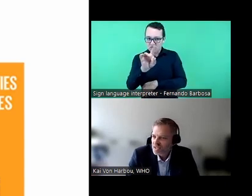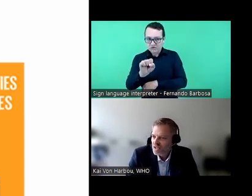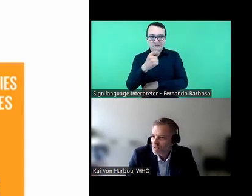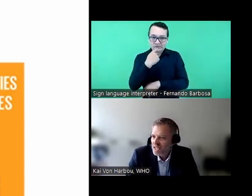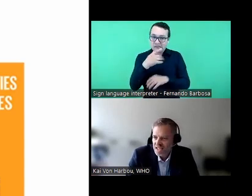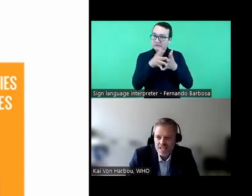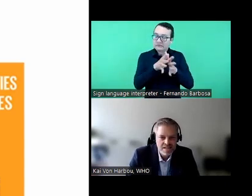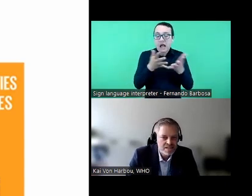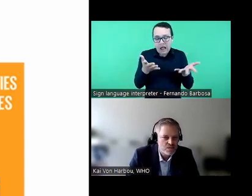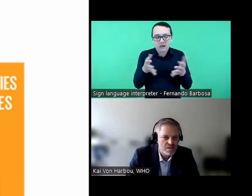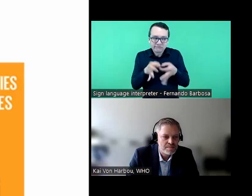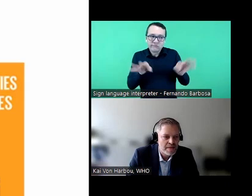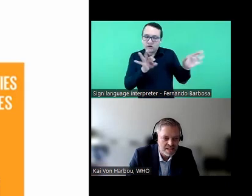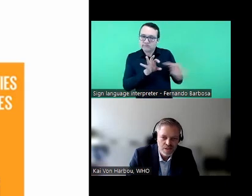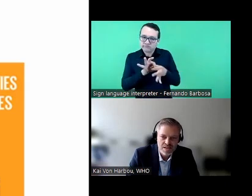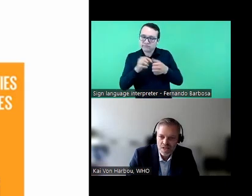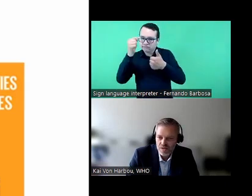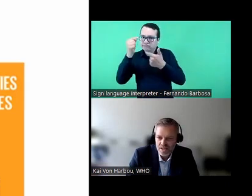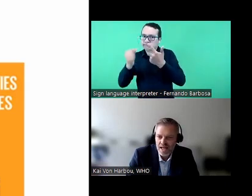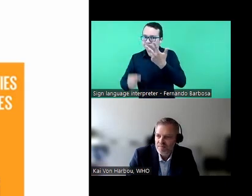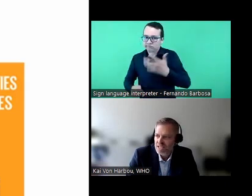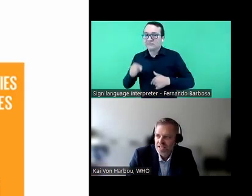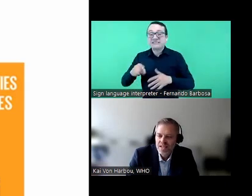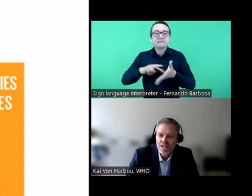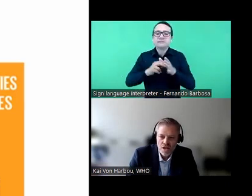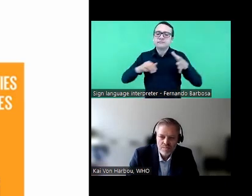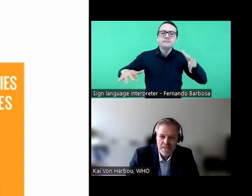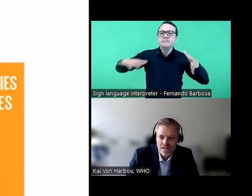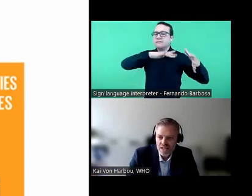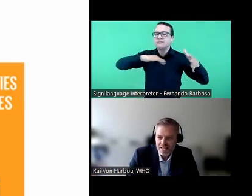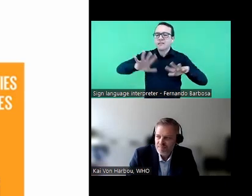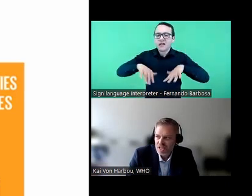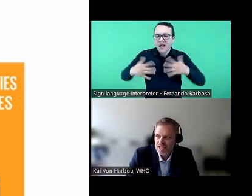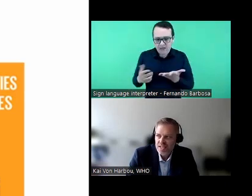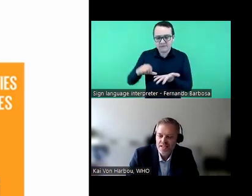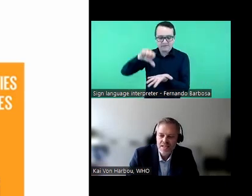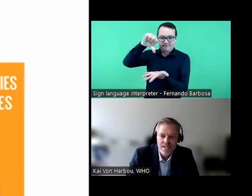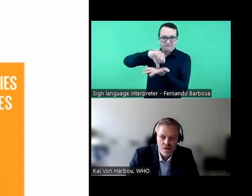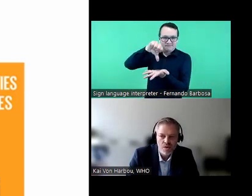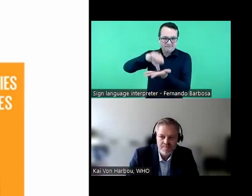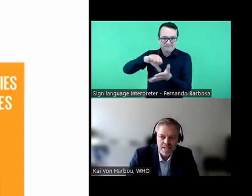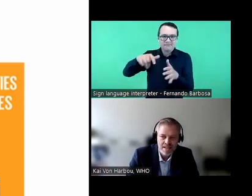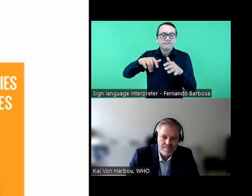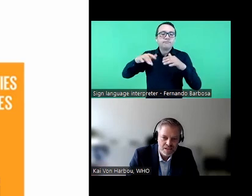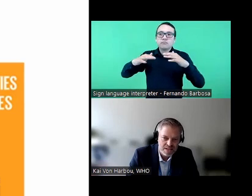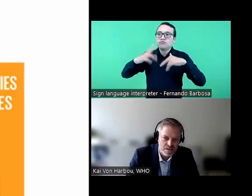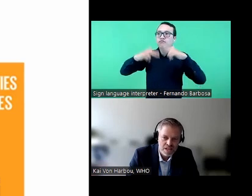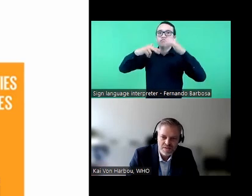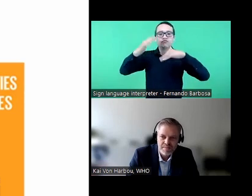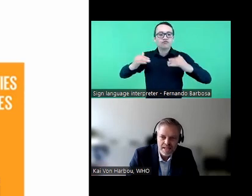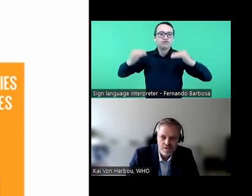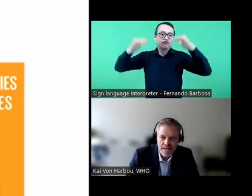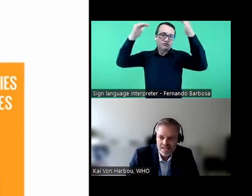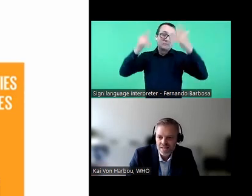Of course, urbanization is one of the mega trends of our time, and urban areas, especially in low and middle income countries, are one